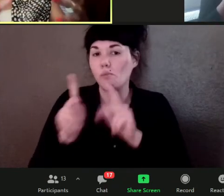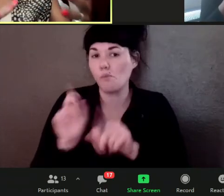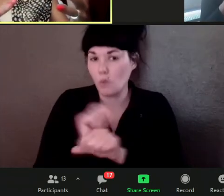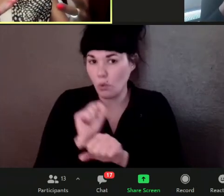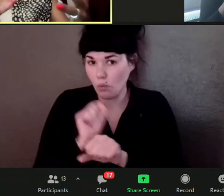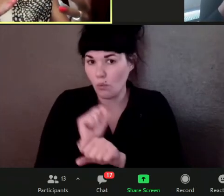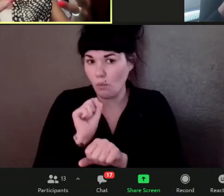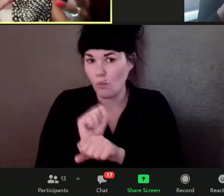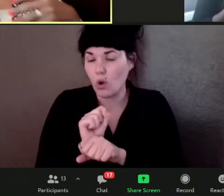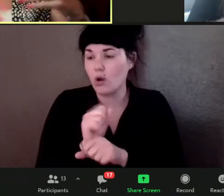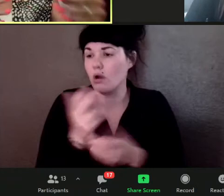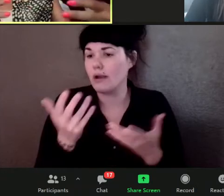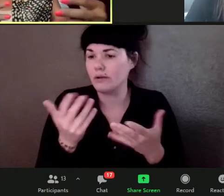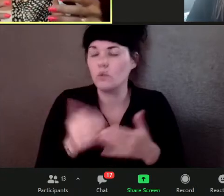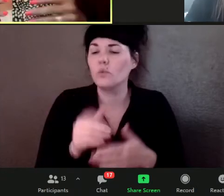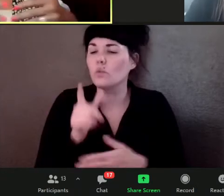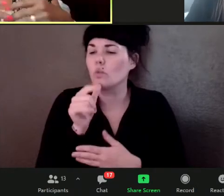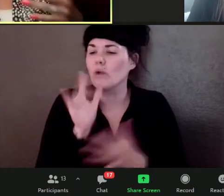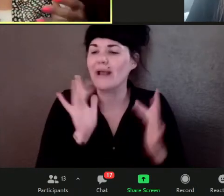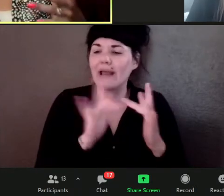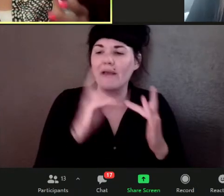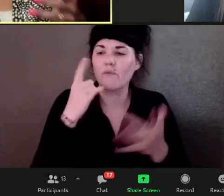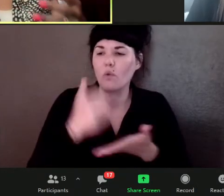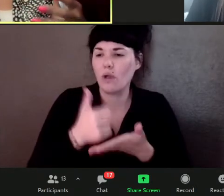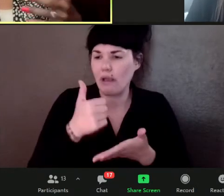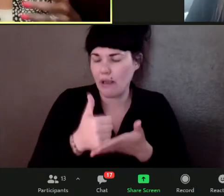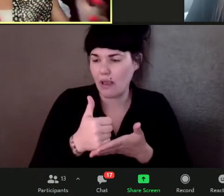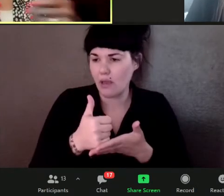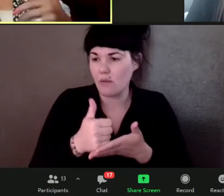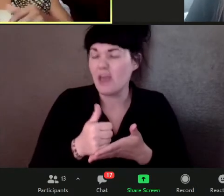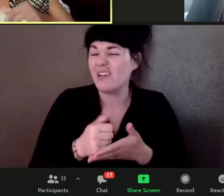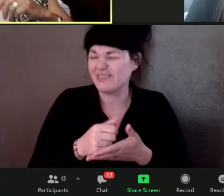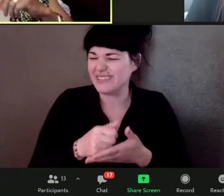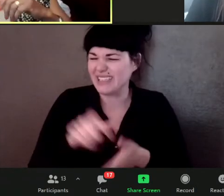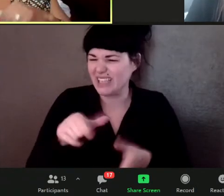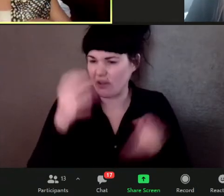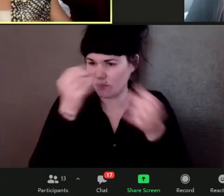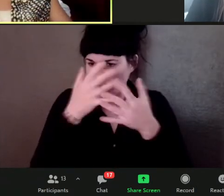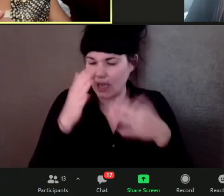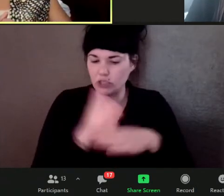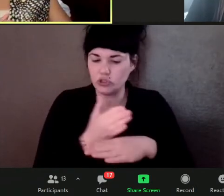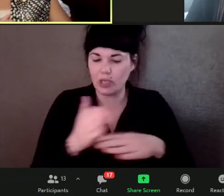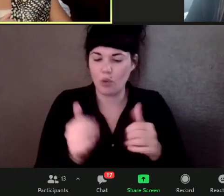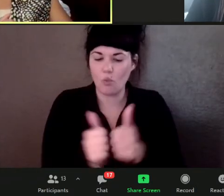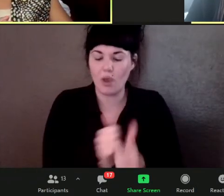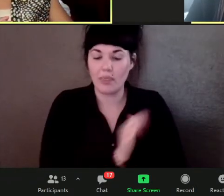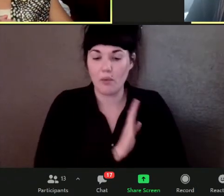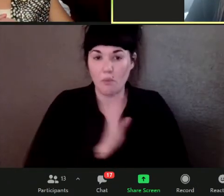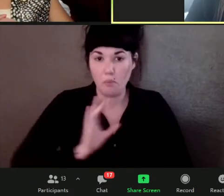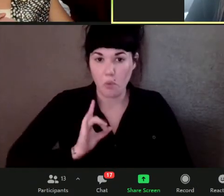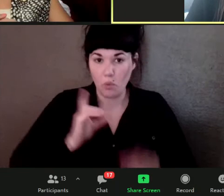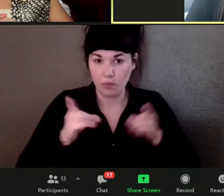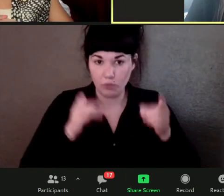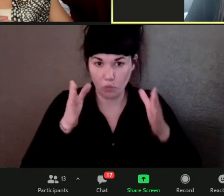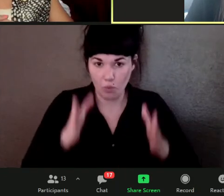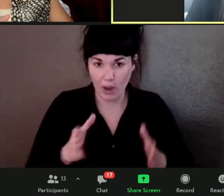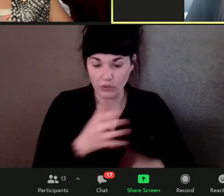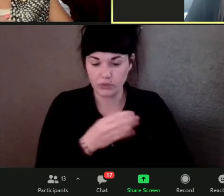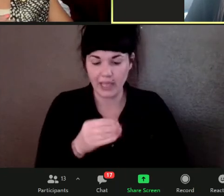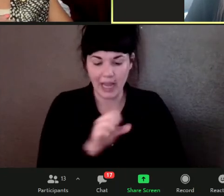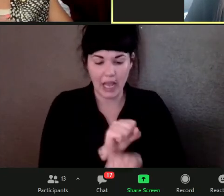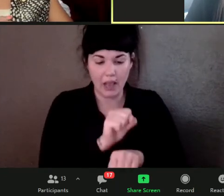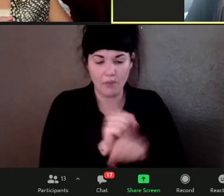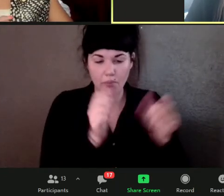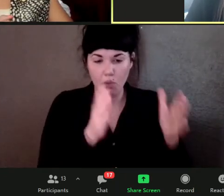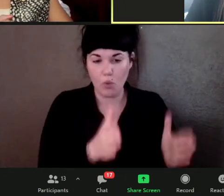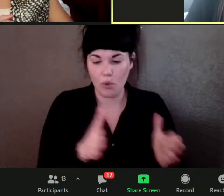obviously shared with boards of directors and also shared with employees? Where do employers go? There's so much guidance out there